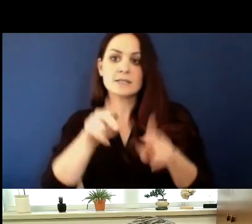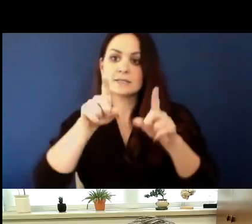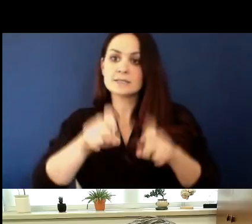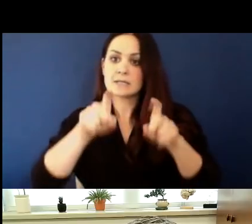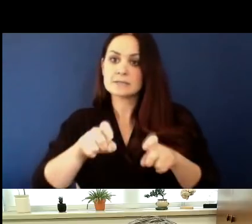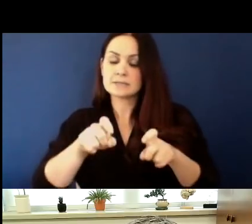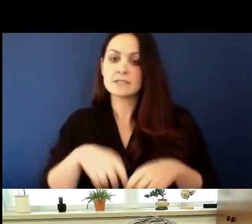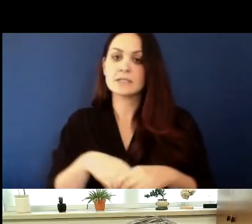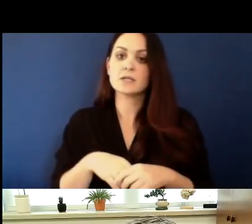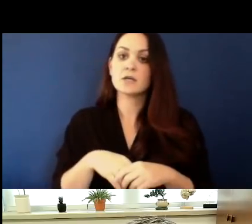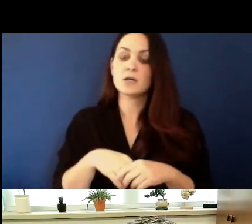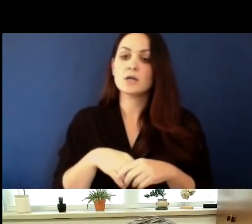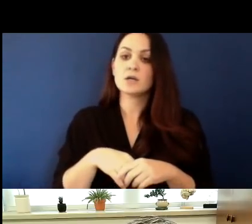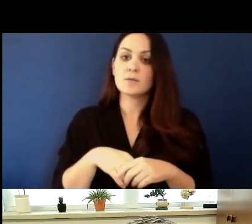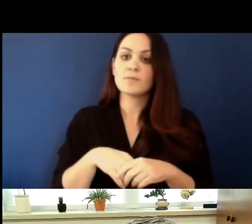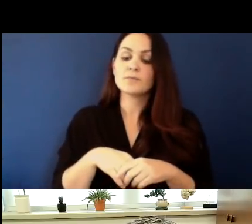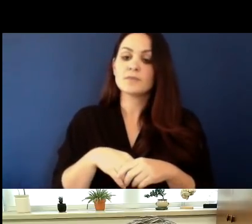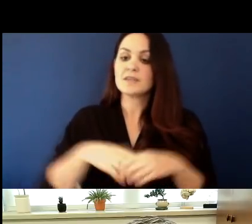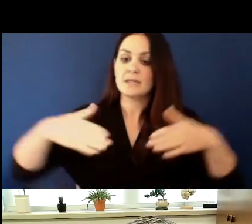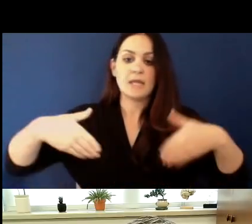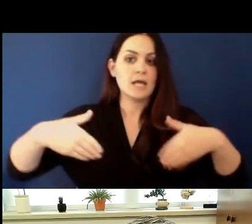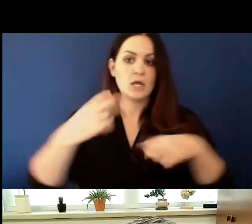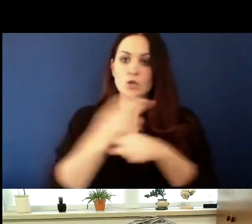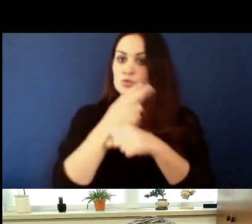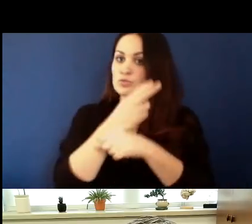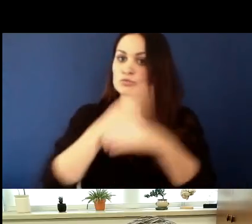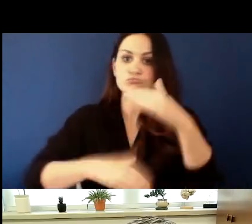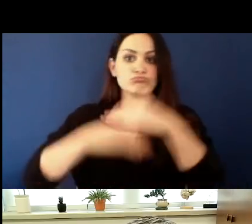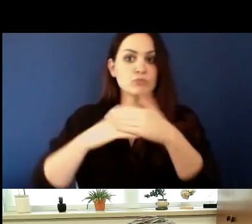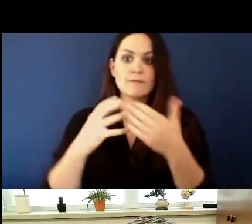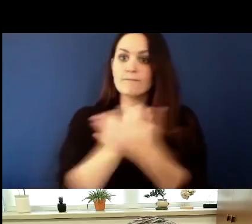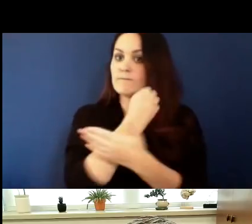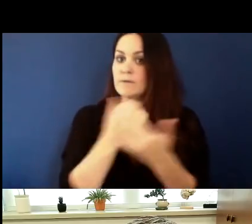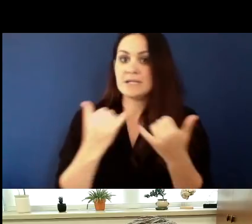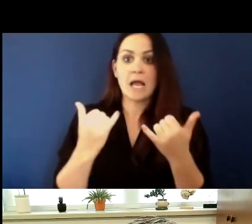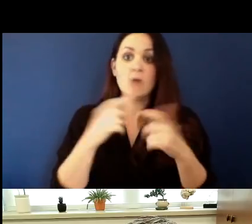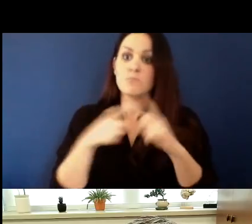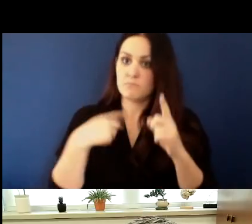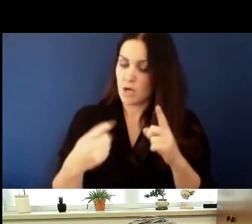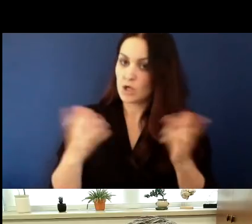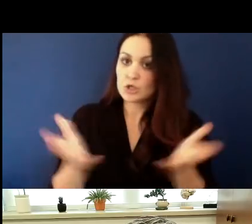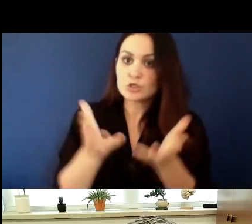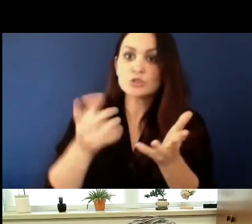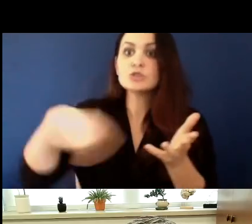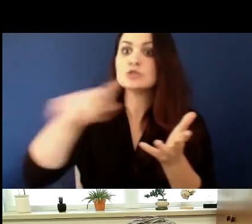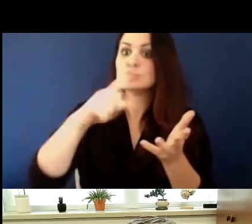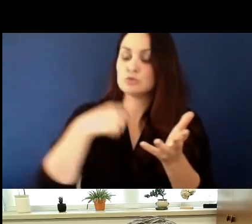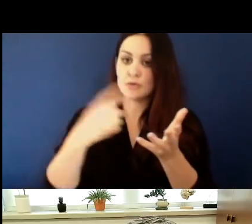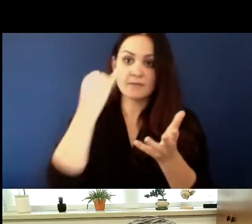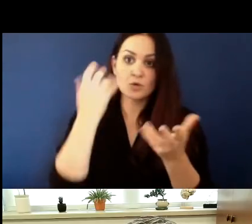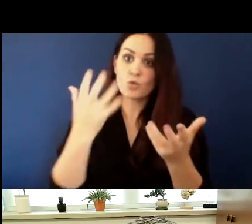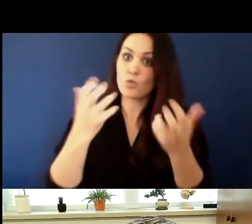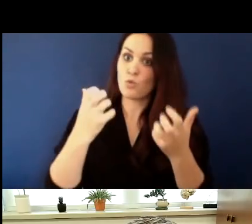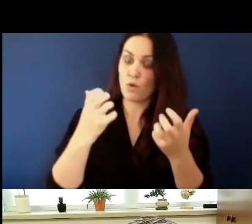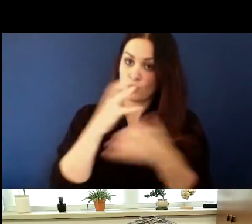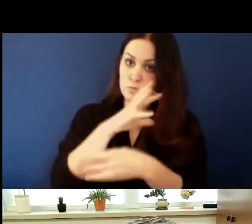and is not being utilized to full capacity at this time. We would encourage any of you who might be interested in participating in the surveillance testing